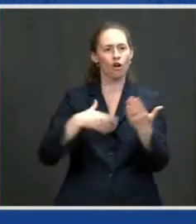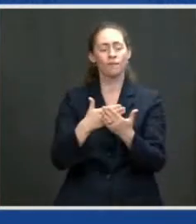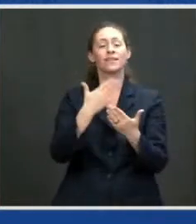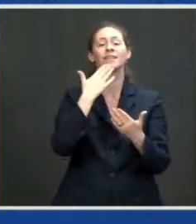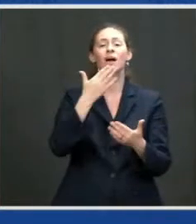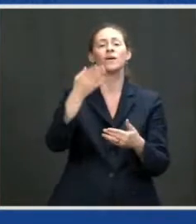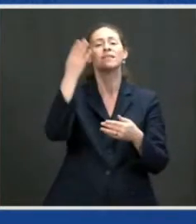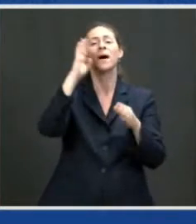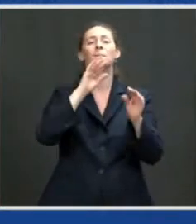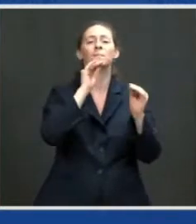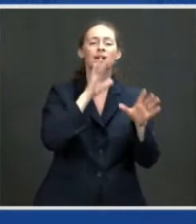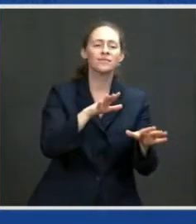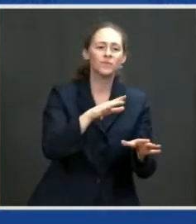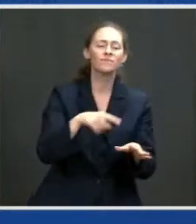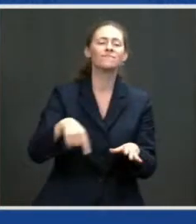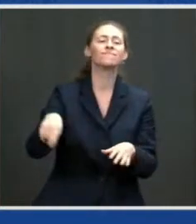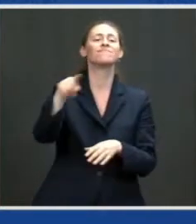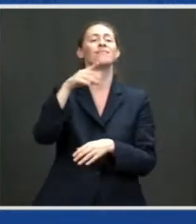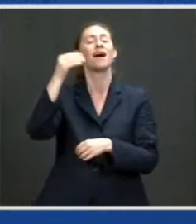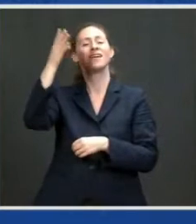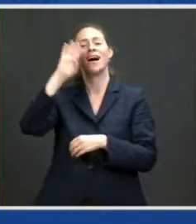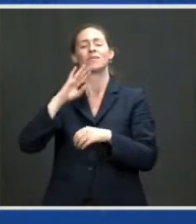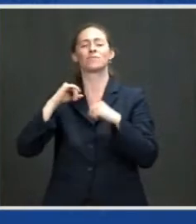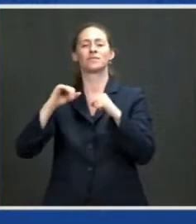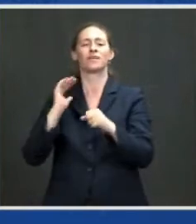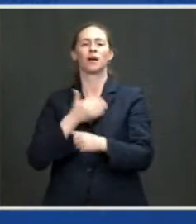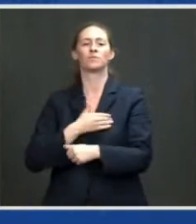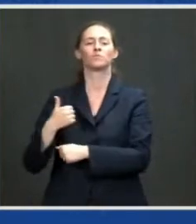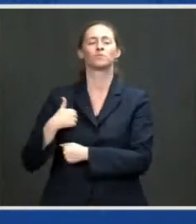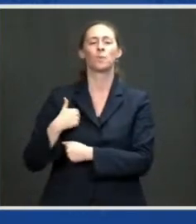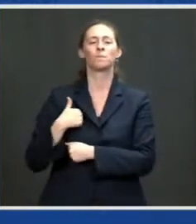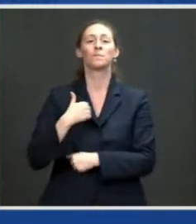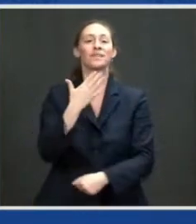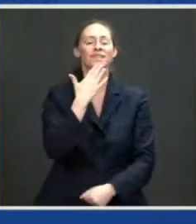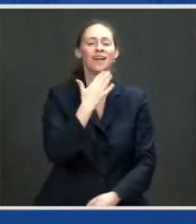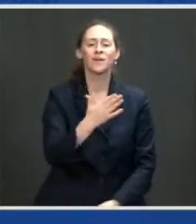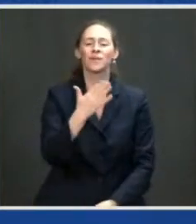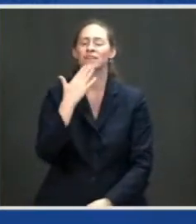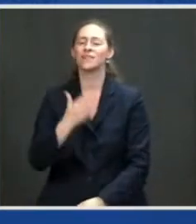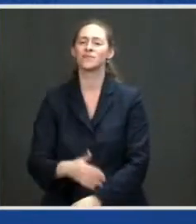you. God bless you, and may God protect our troops. Thank you. Appreciate it.